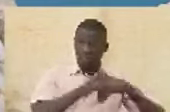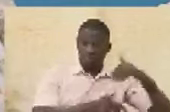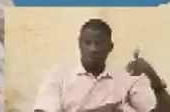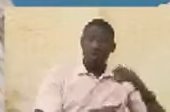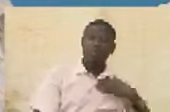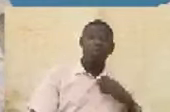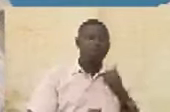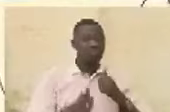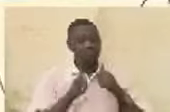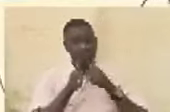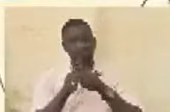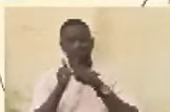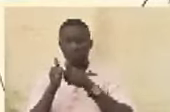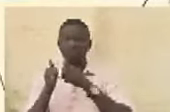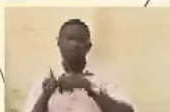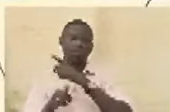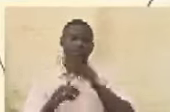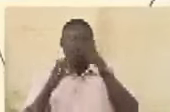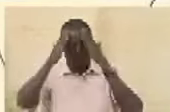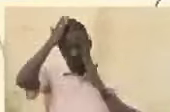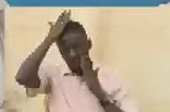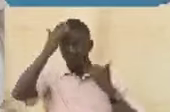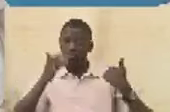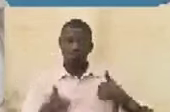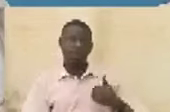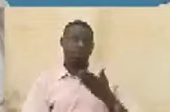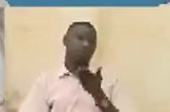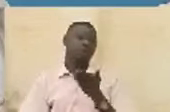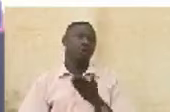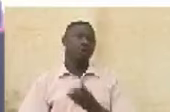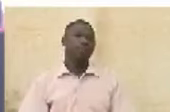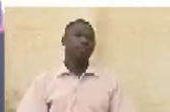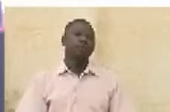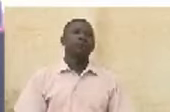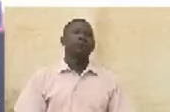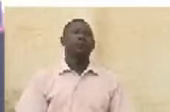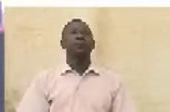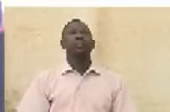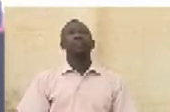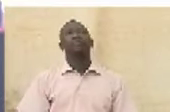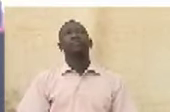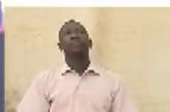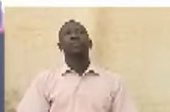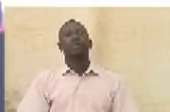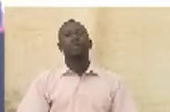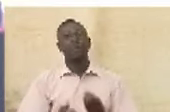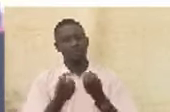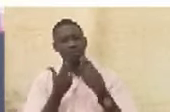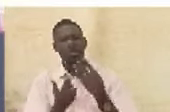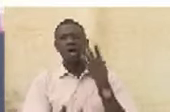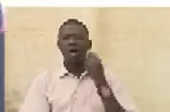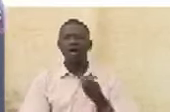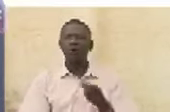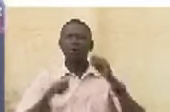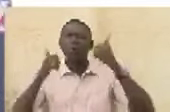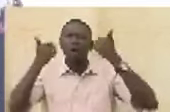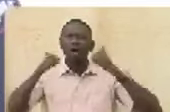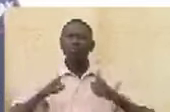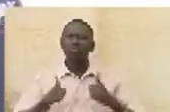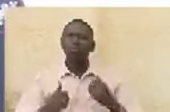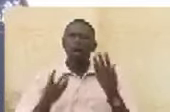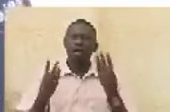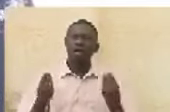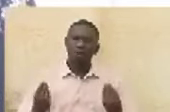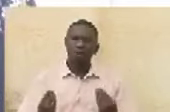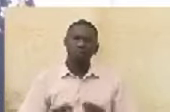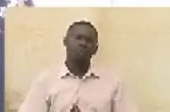pursued by the soldiers. Can you tell us how these was happening? Sa fono ñi ñu ko be